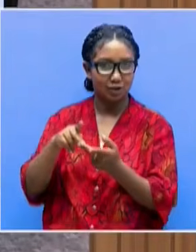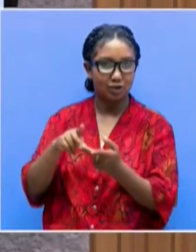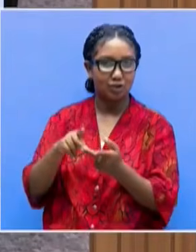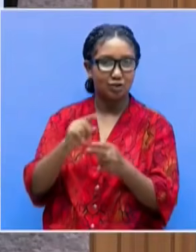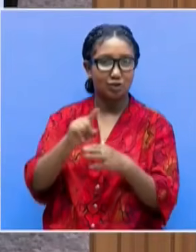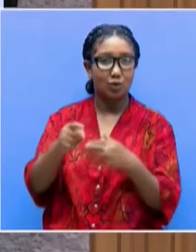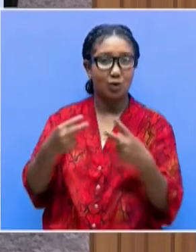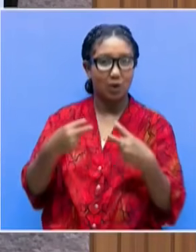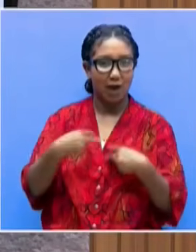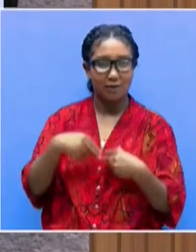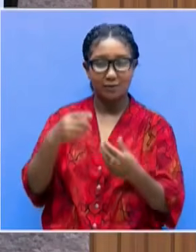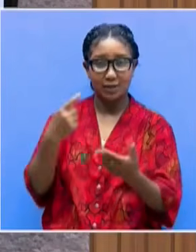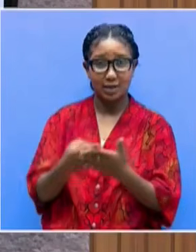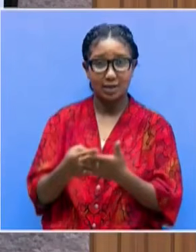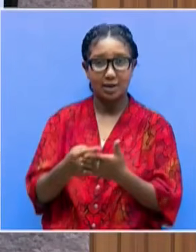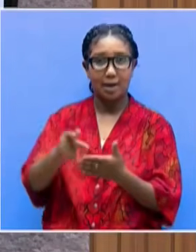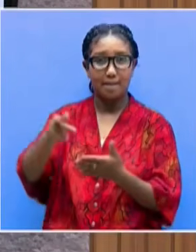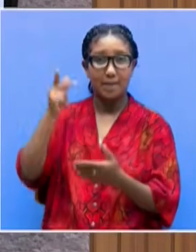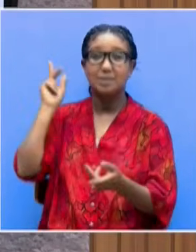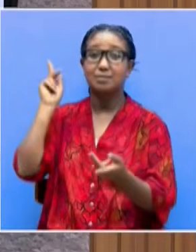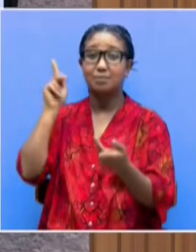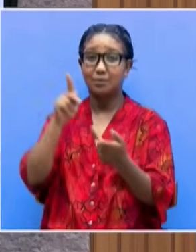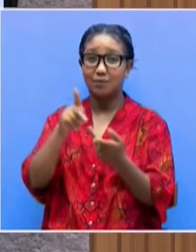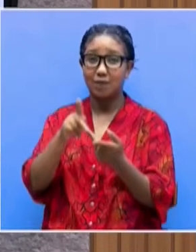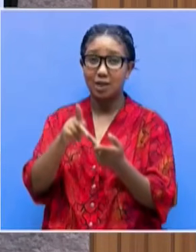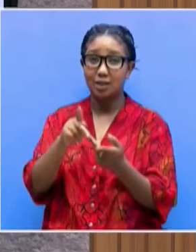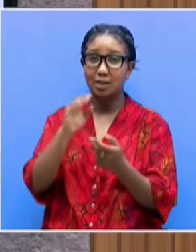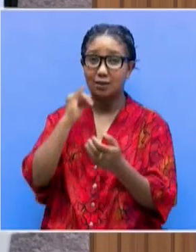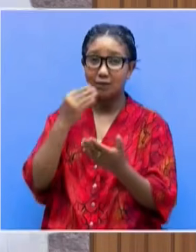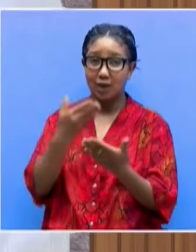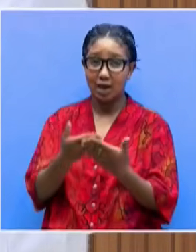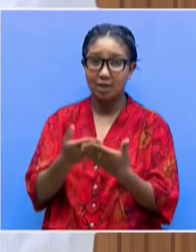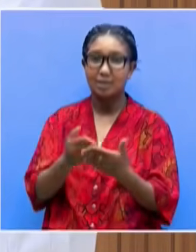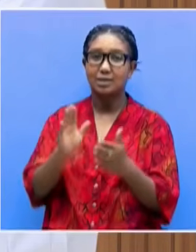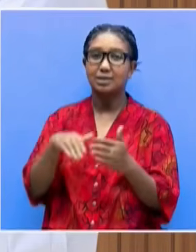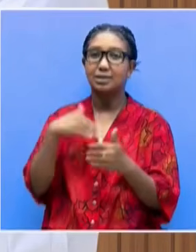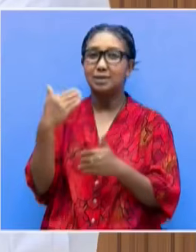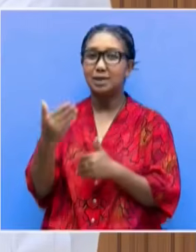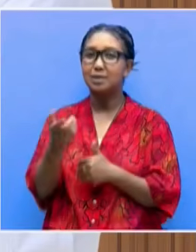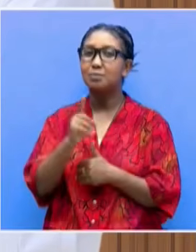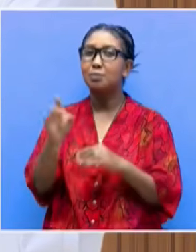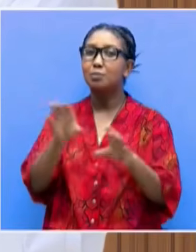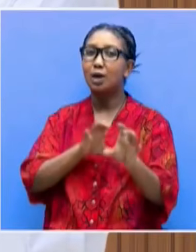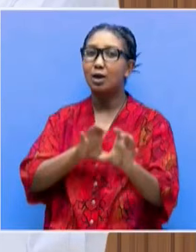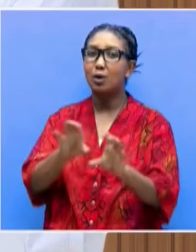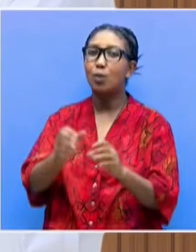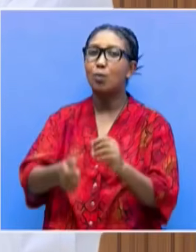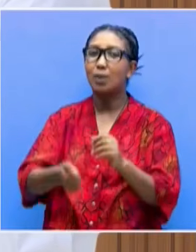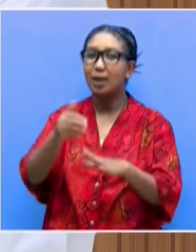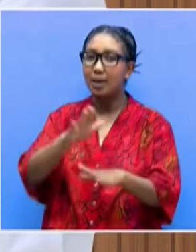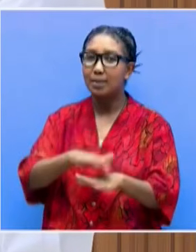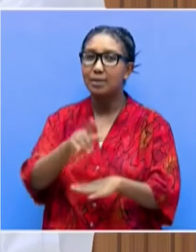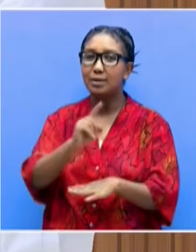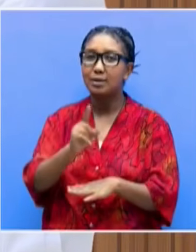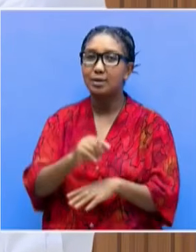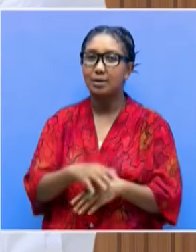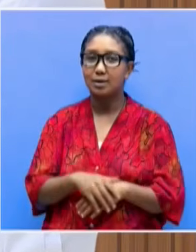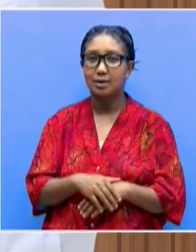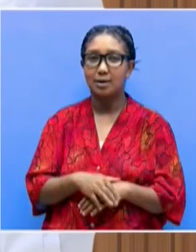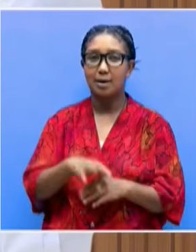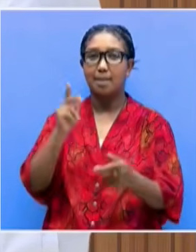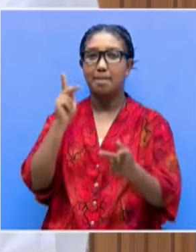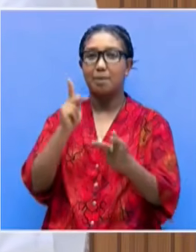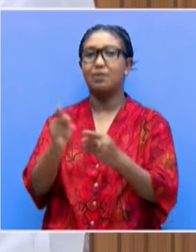you have here past perfect on the if clause, then what do you do on the main clause? Look,